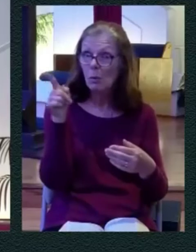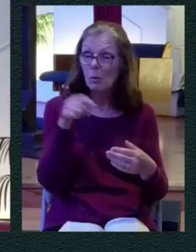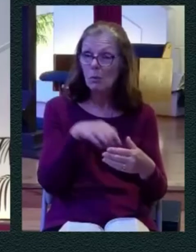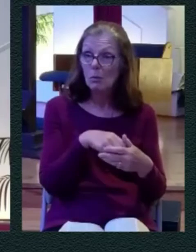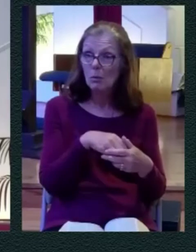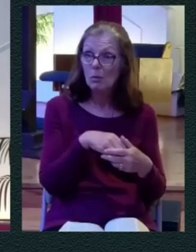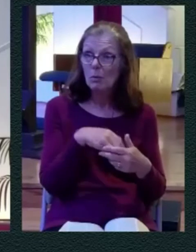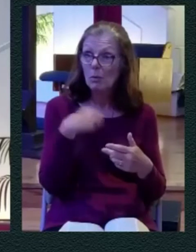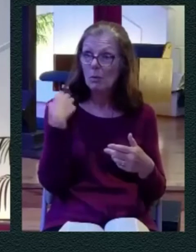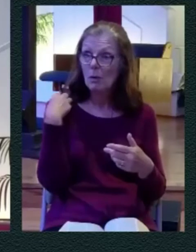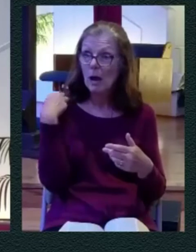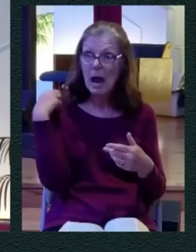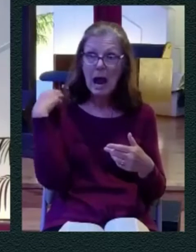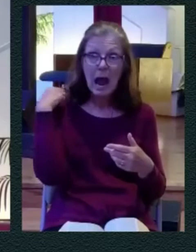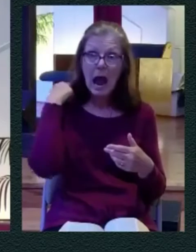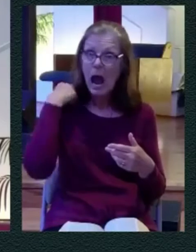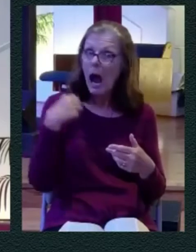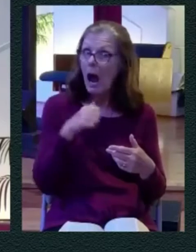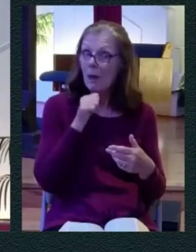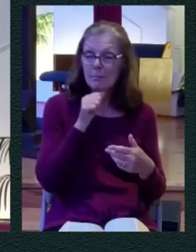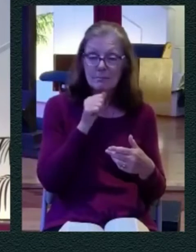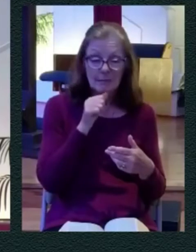I'm not sure we know what to do with this.